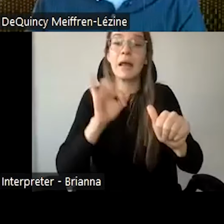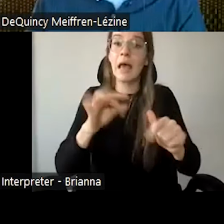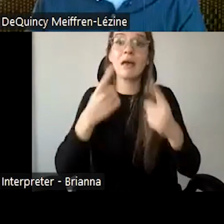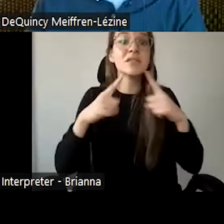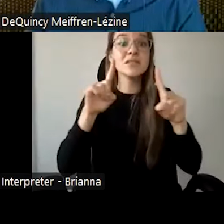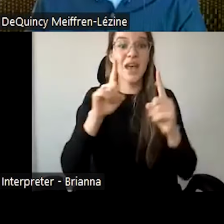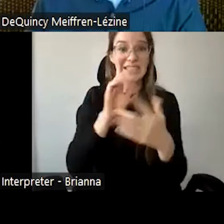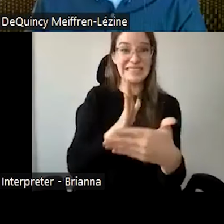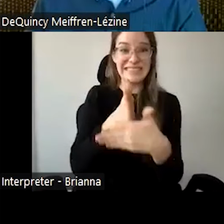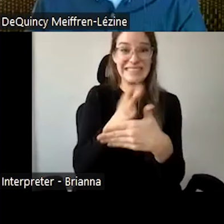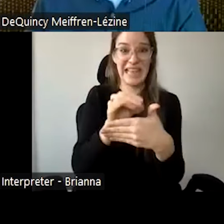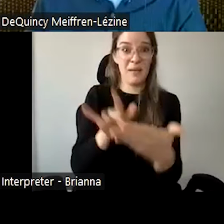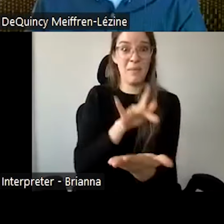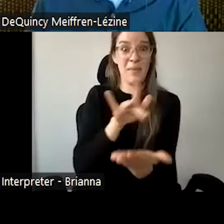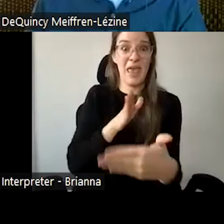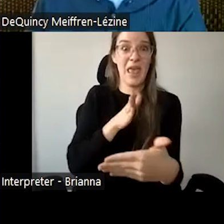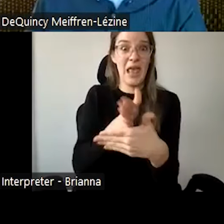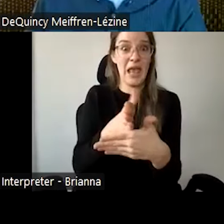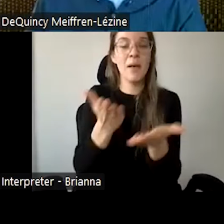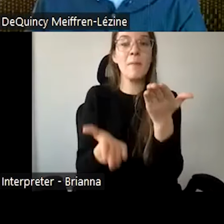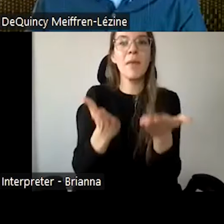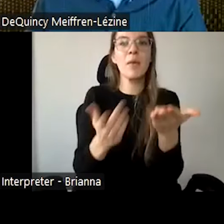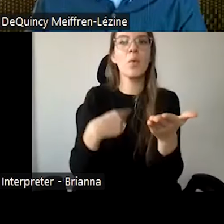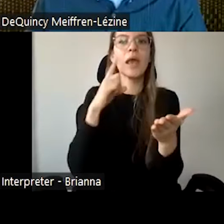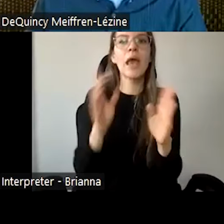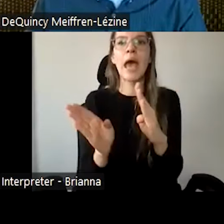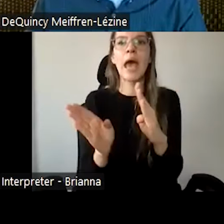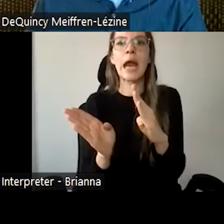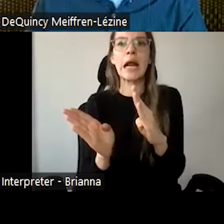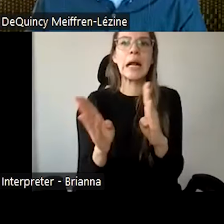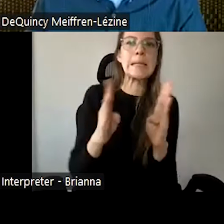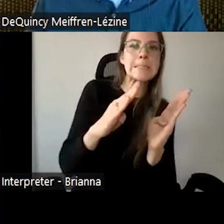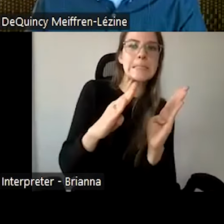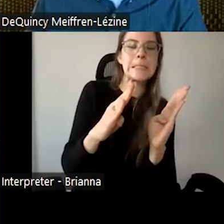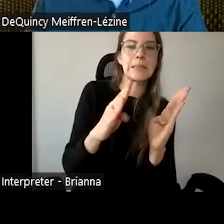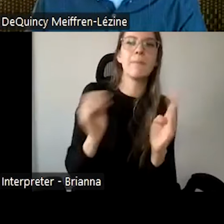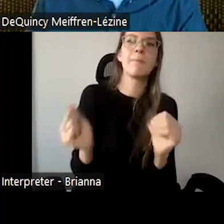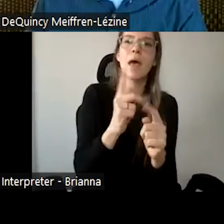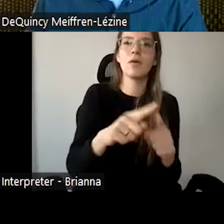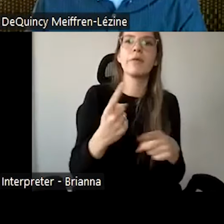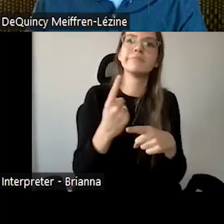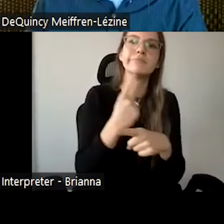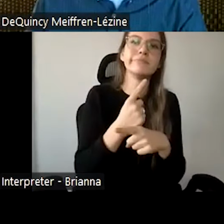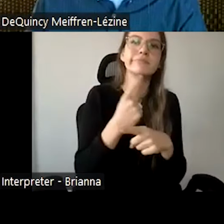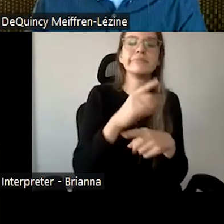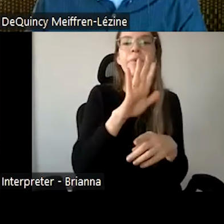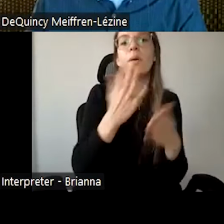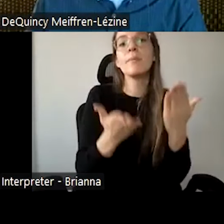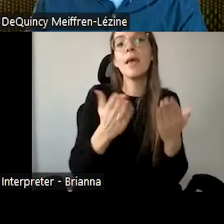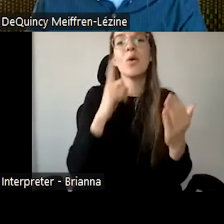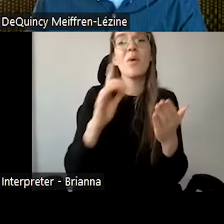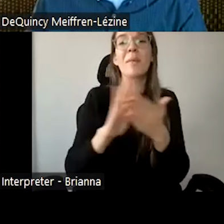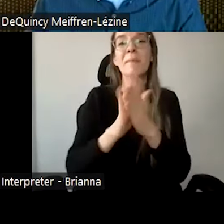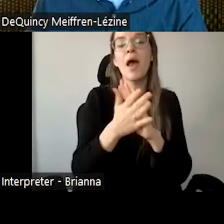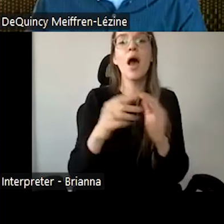and crisis intervention, we might be able to push them back to remaining at the suicide risk level